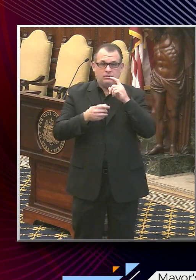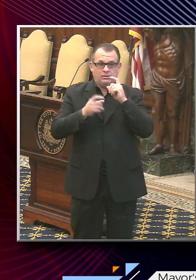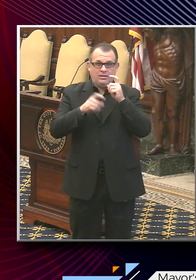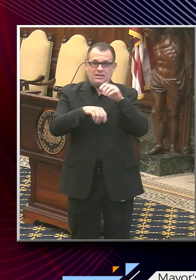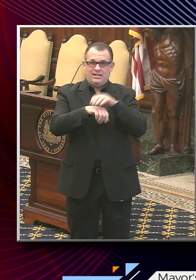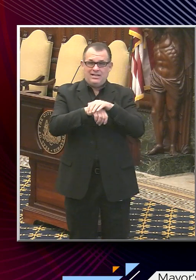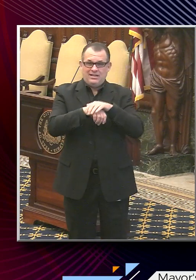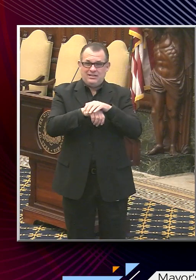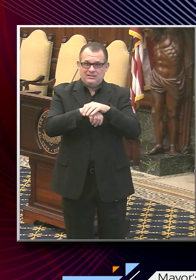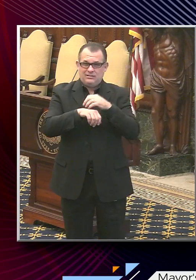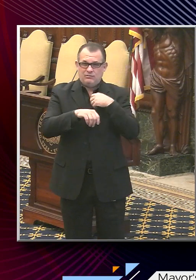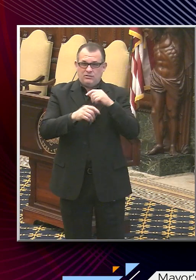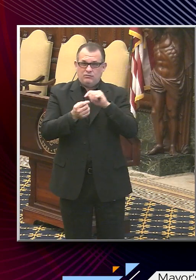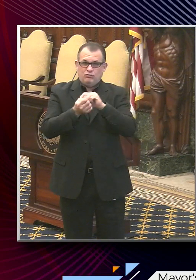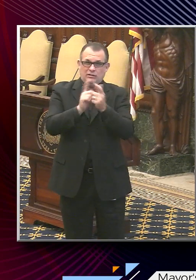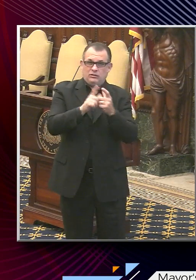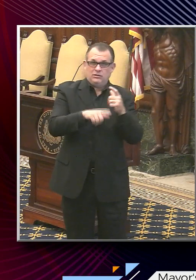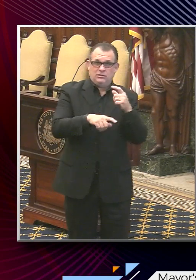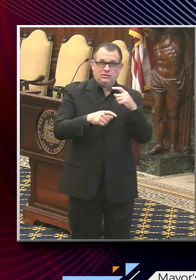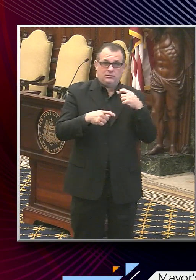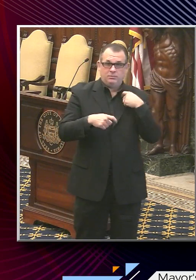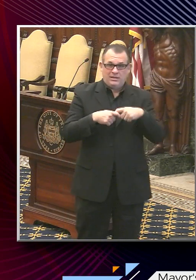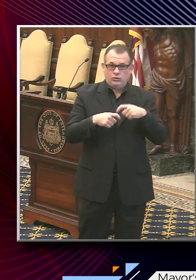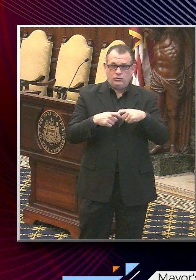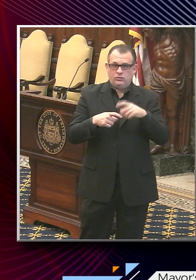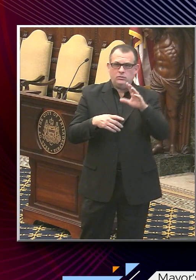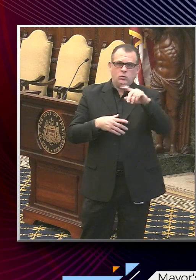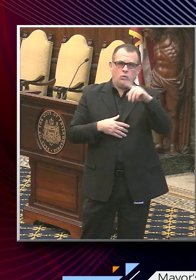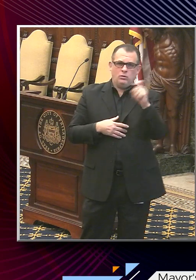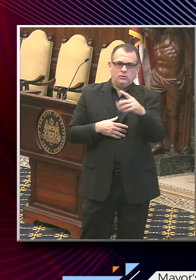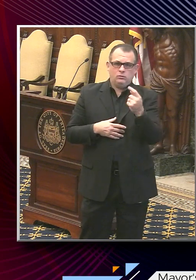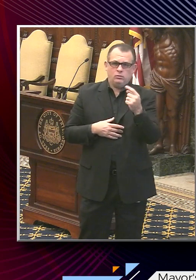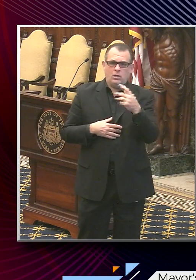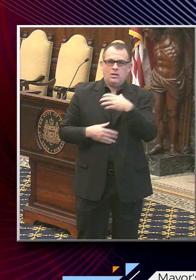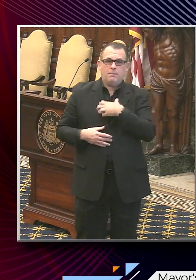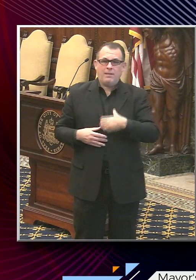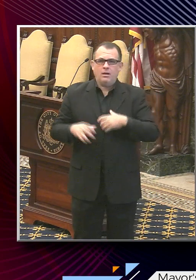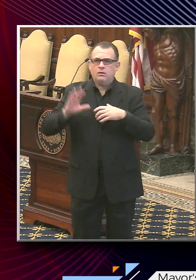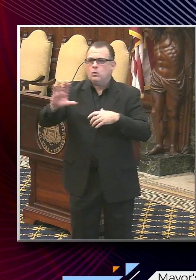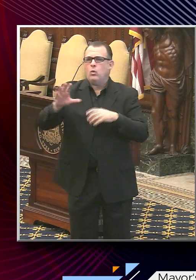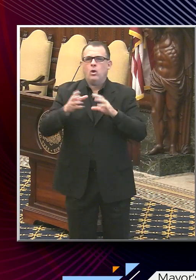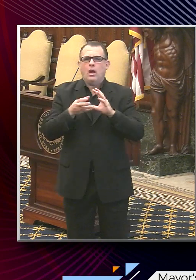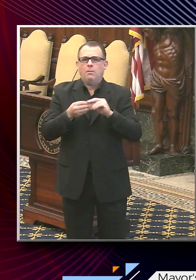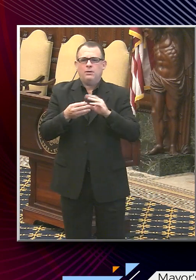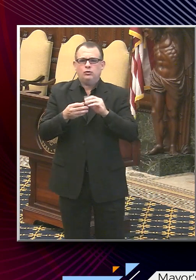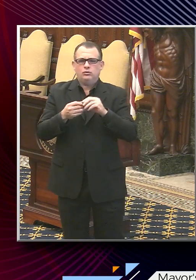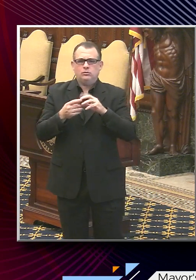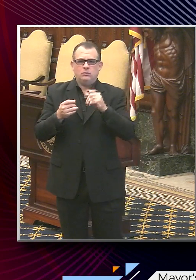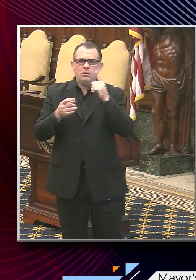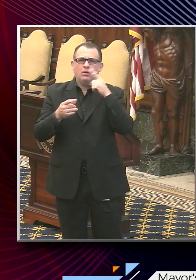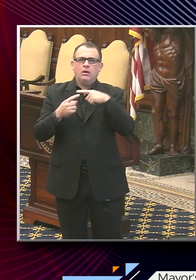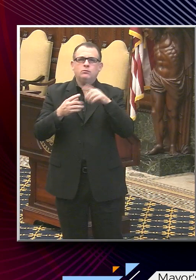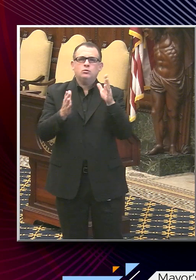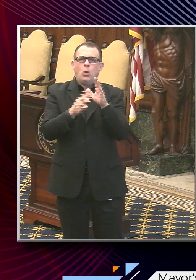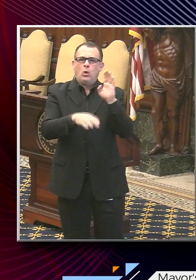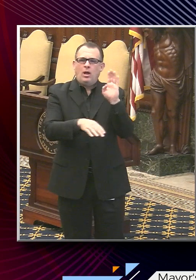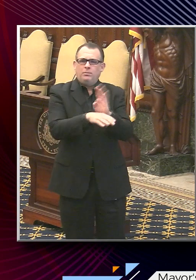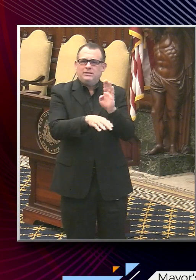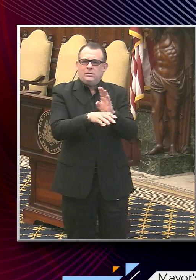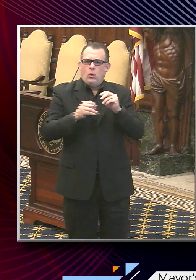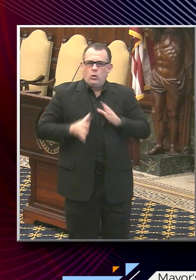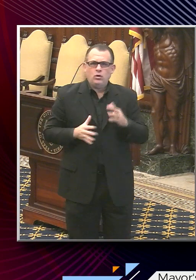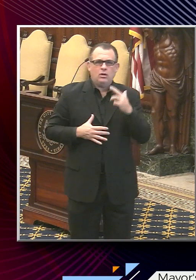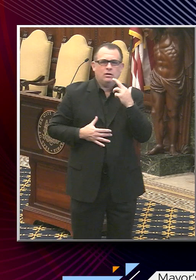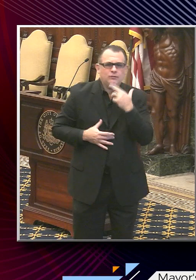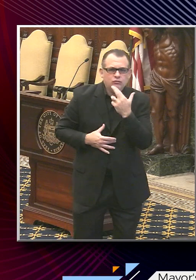our Spanish-speaking audience. And my question is for the mayor, what would be your message for the small business owners, the barbershops, the restaurants,